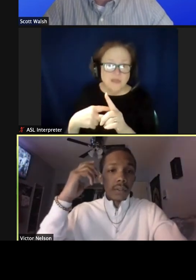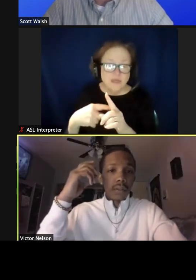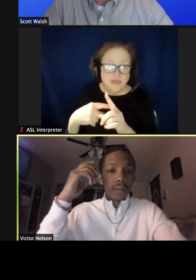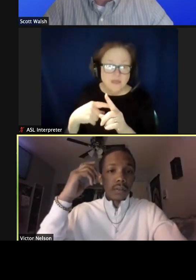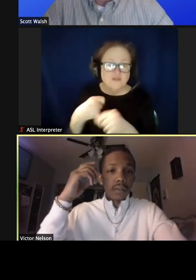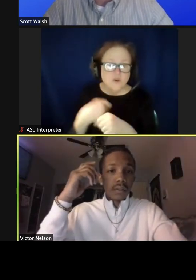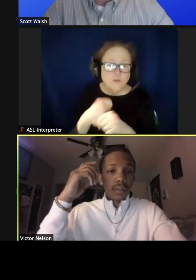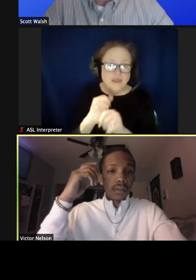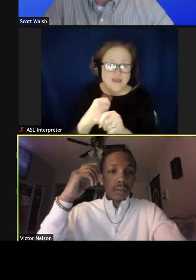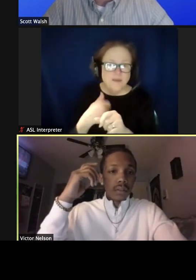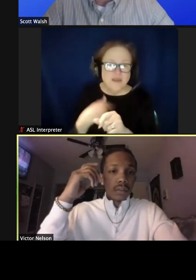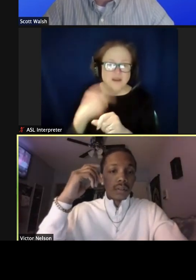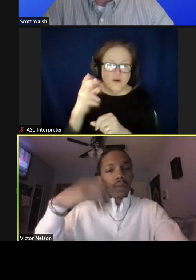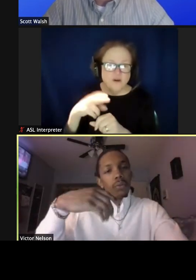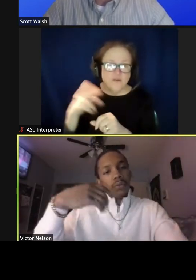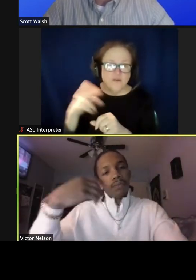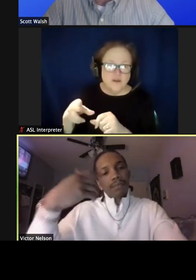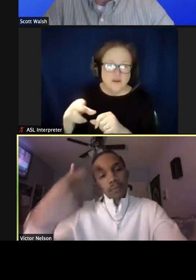hard of hearing.